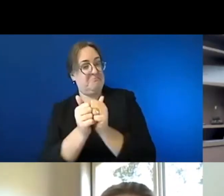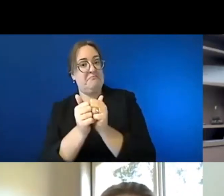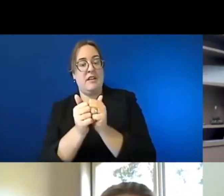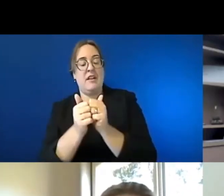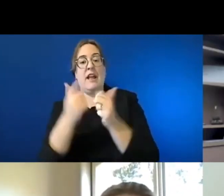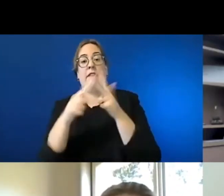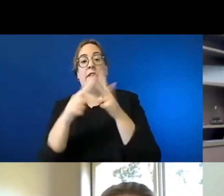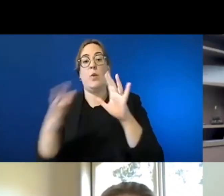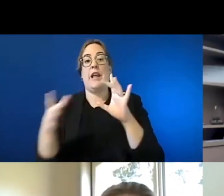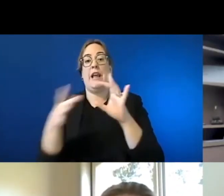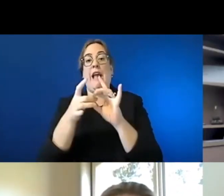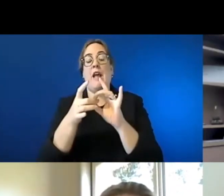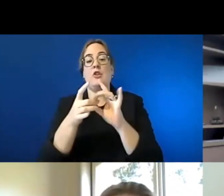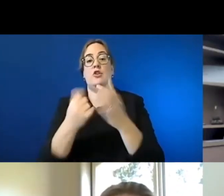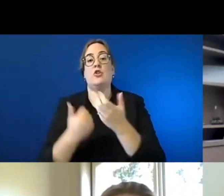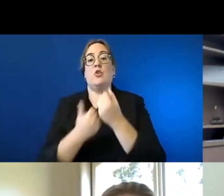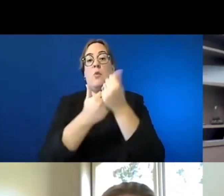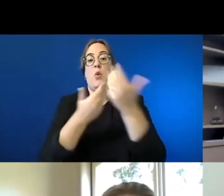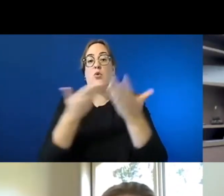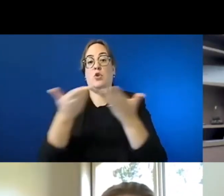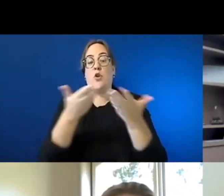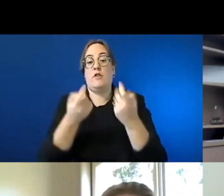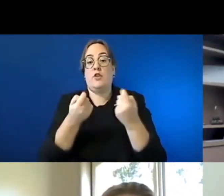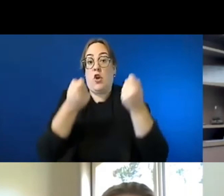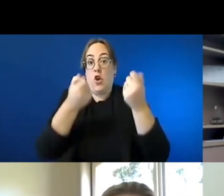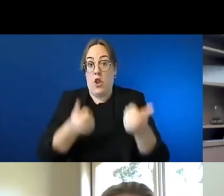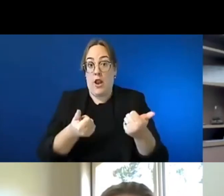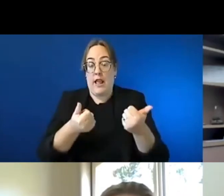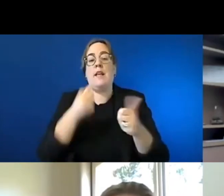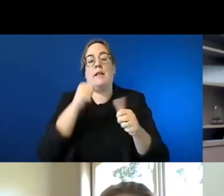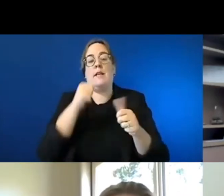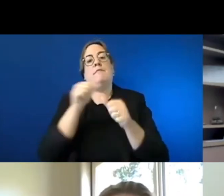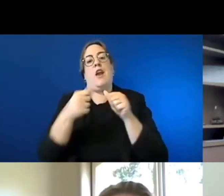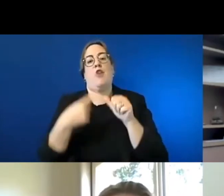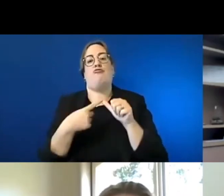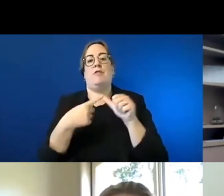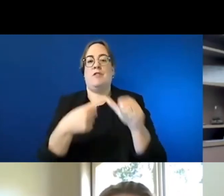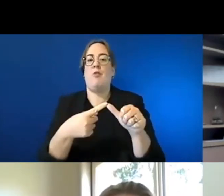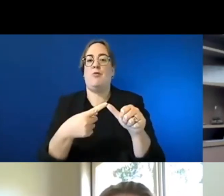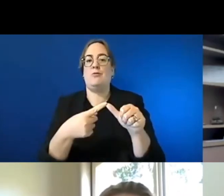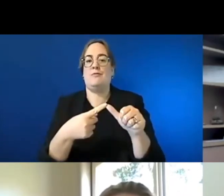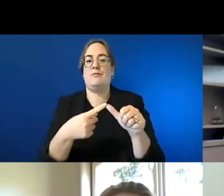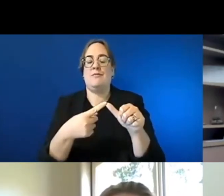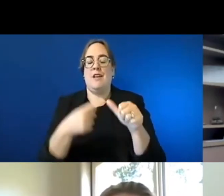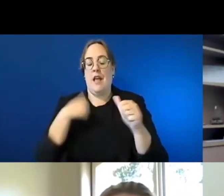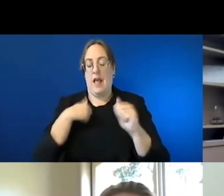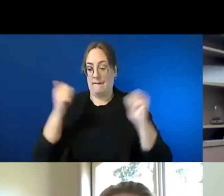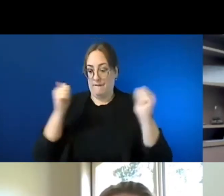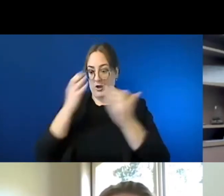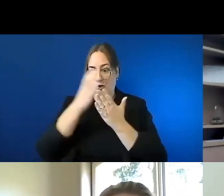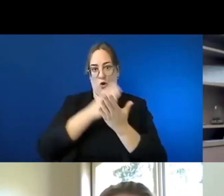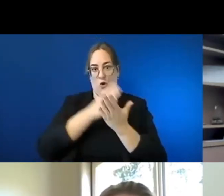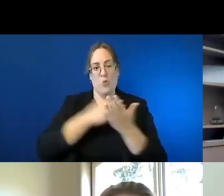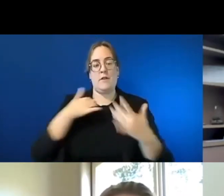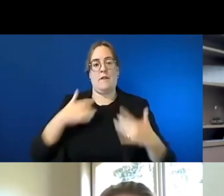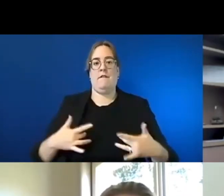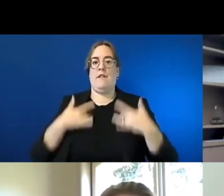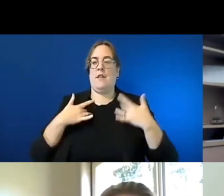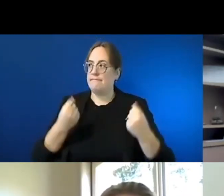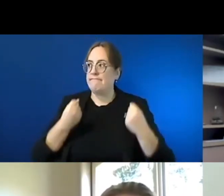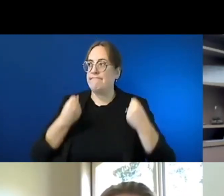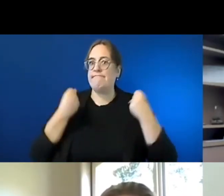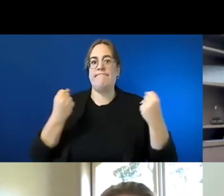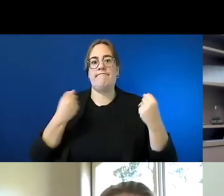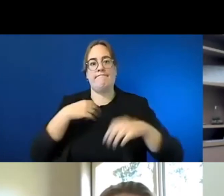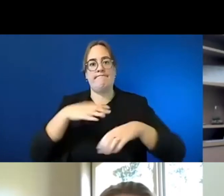earlier on tend to have better results for success and you know, finishing off their courses strongly the earlier that they